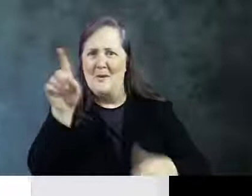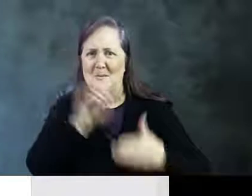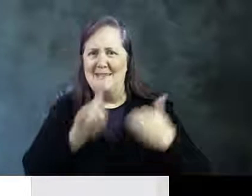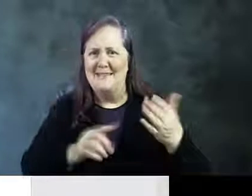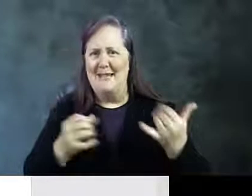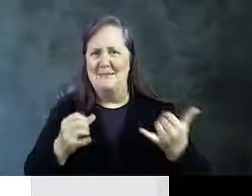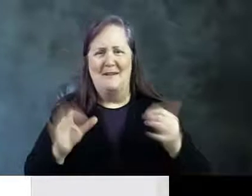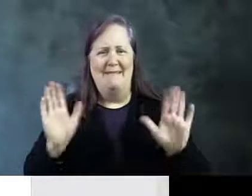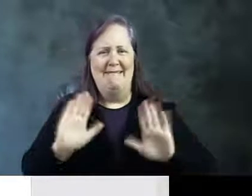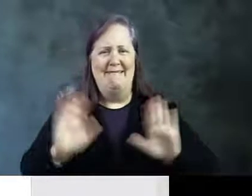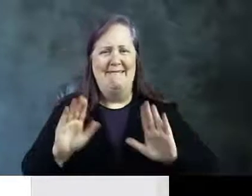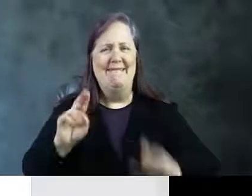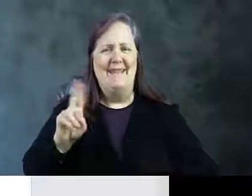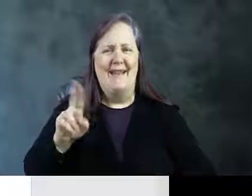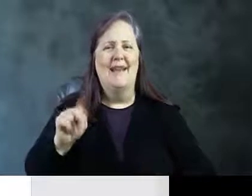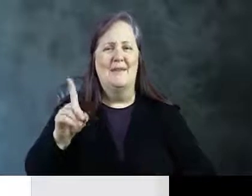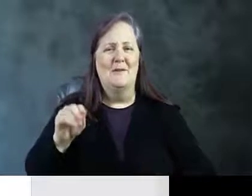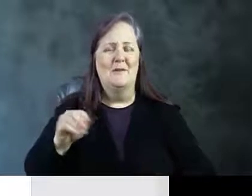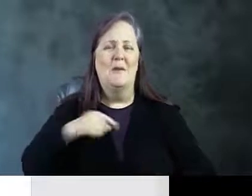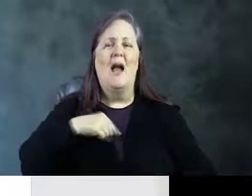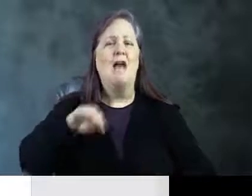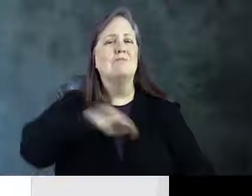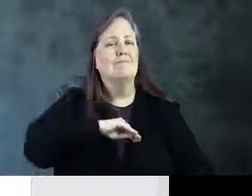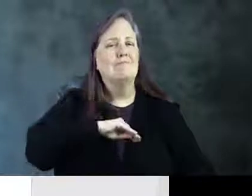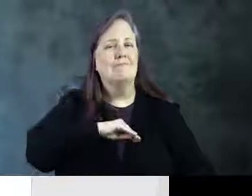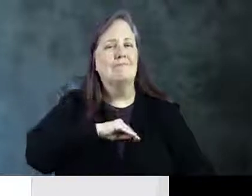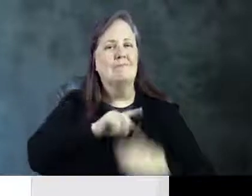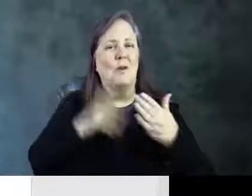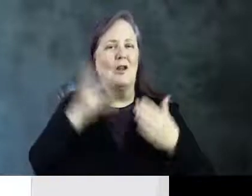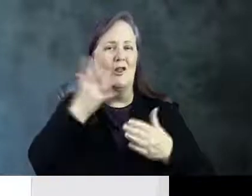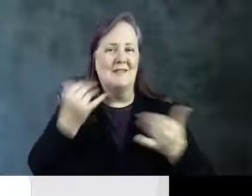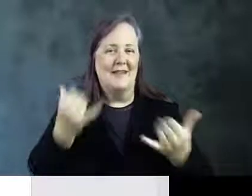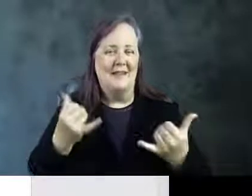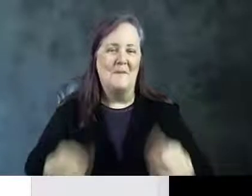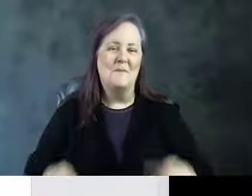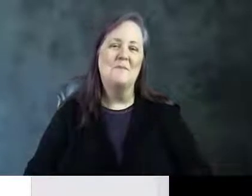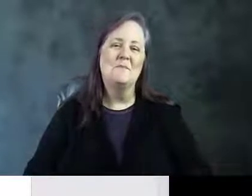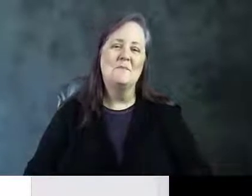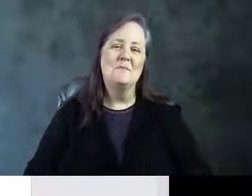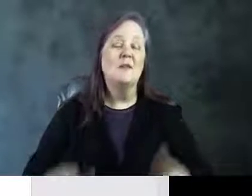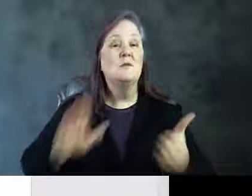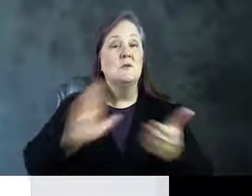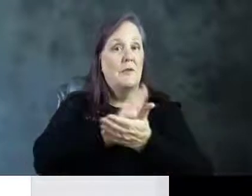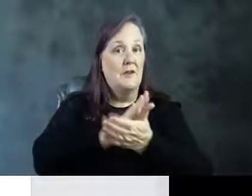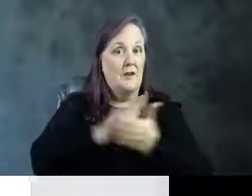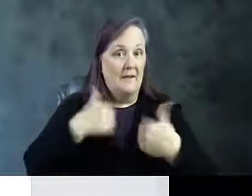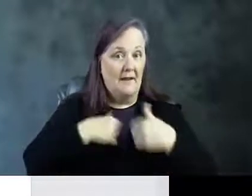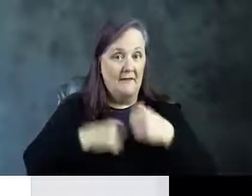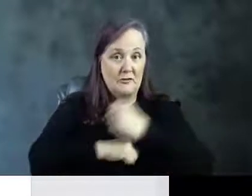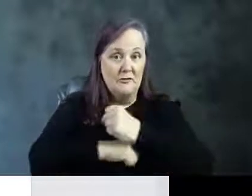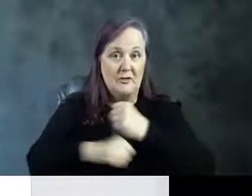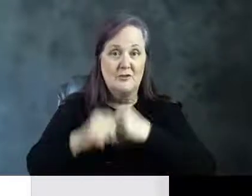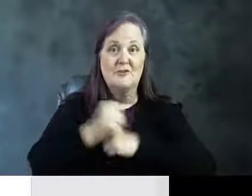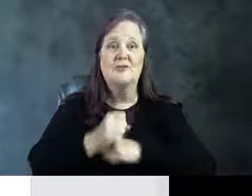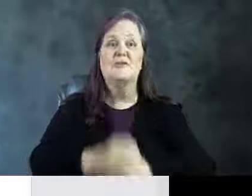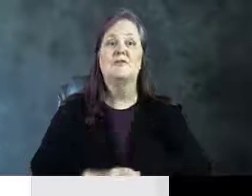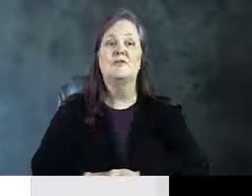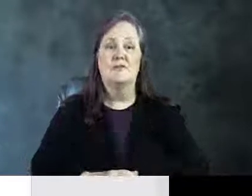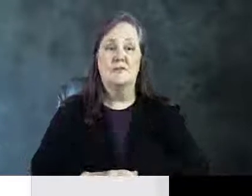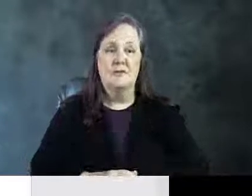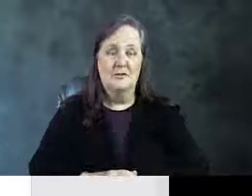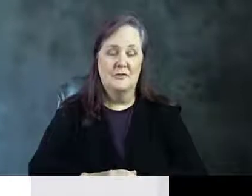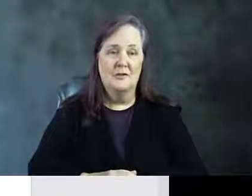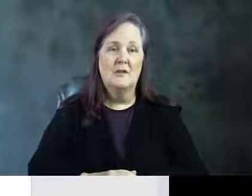now. I'm comfortable with how it looks. Okay, so now our document has some structures. Let's go ahead and we're going to look